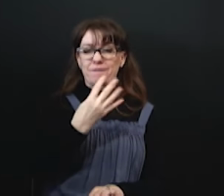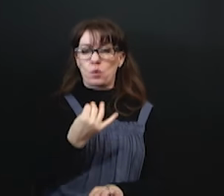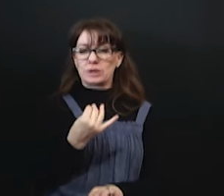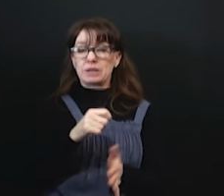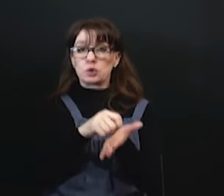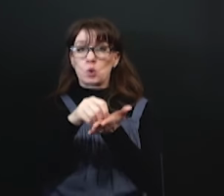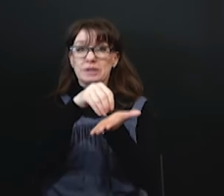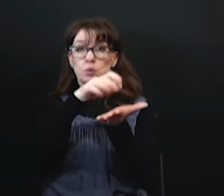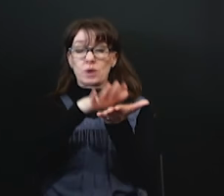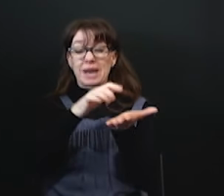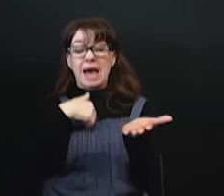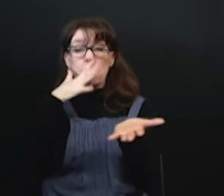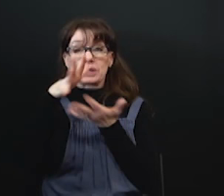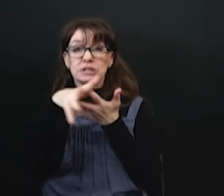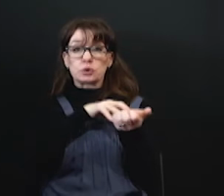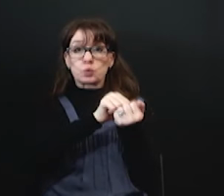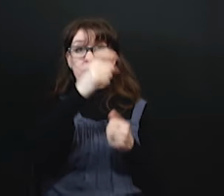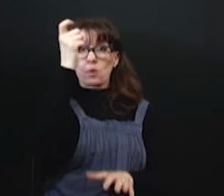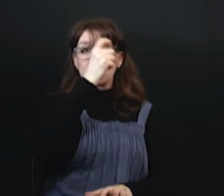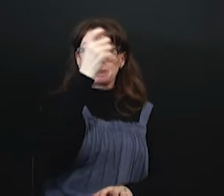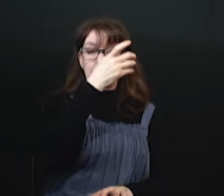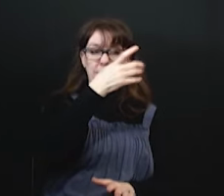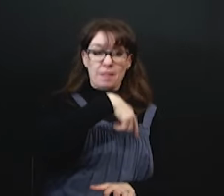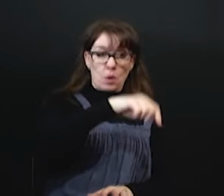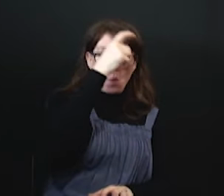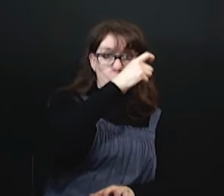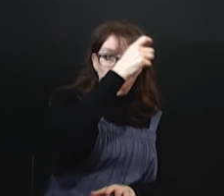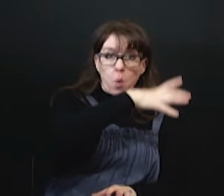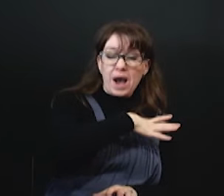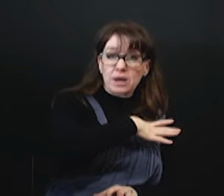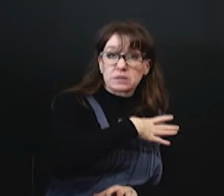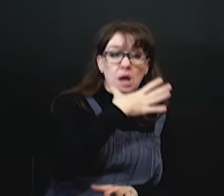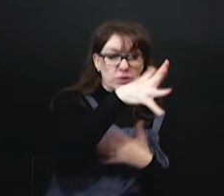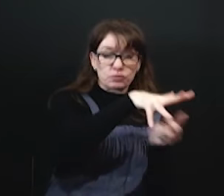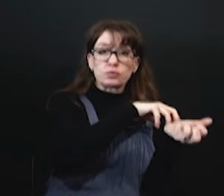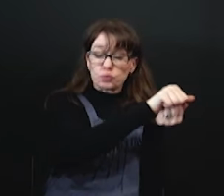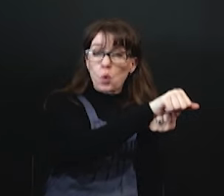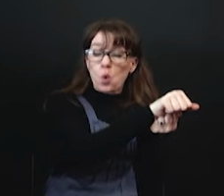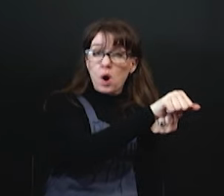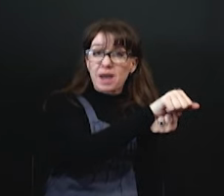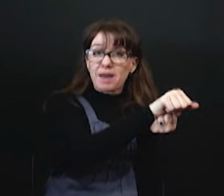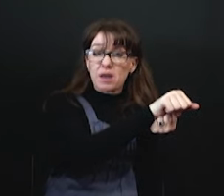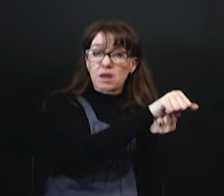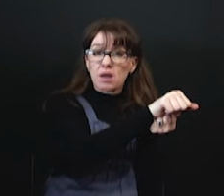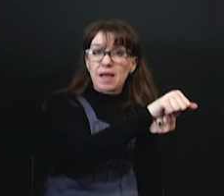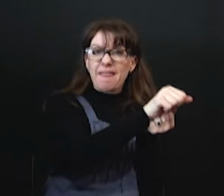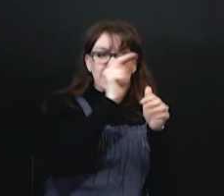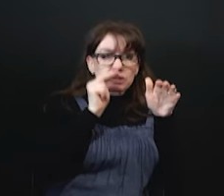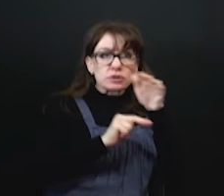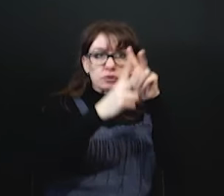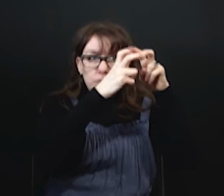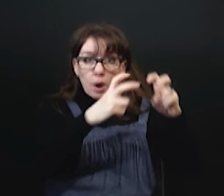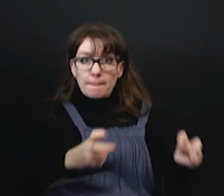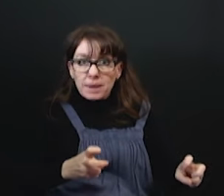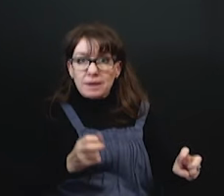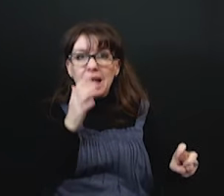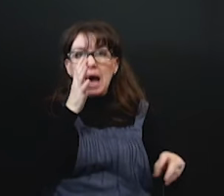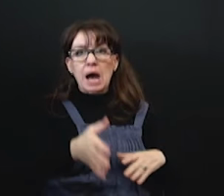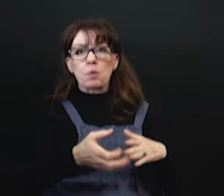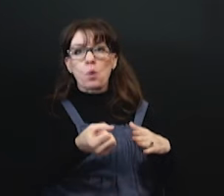will destroy the wisdom of the wise," God says through his prophet Isaiah, "and the discernment of the discerning I will